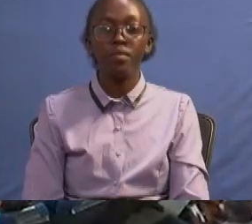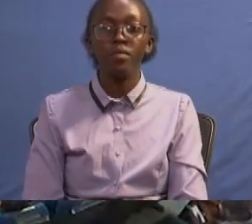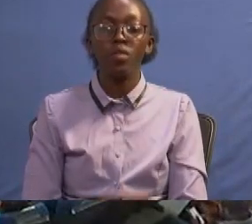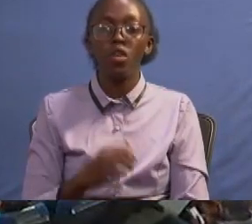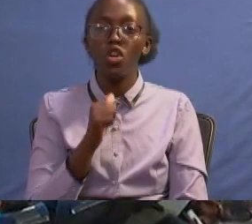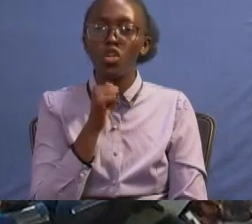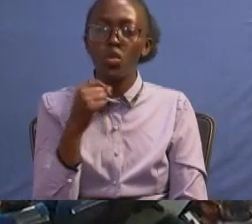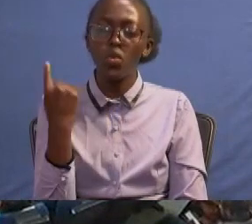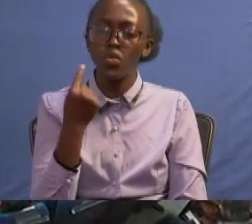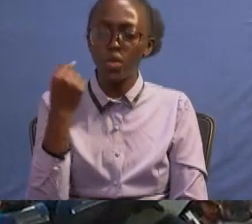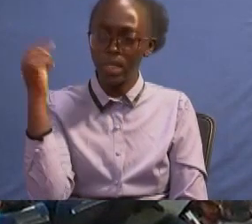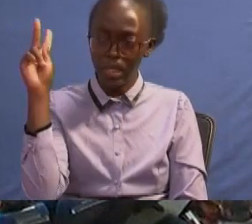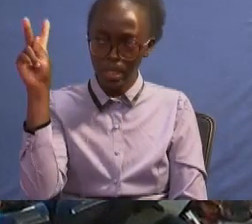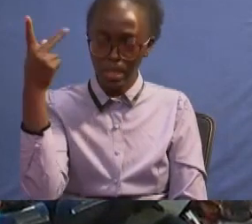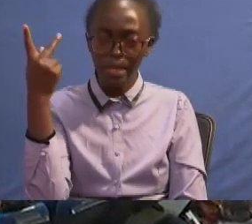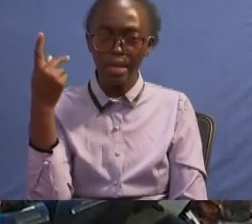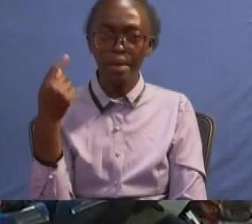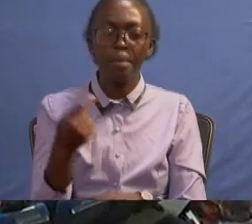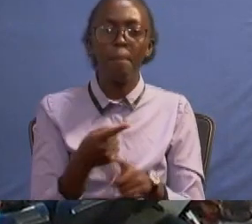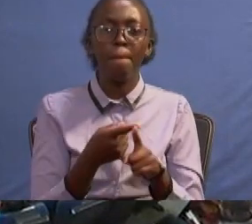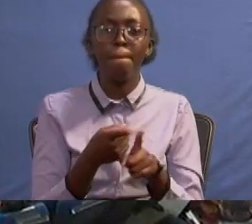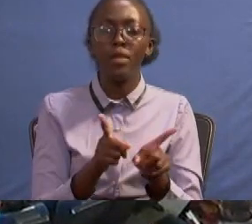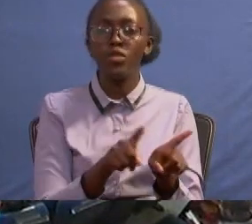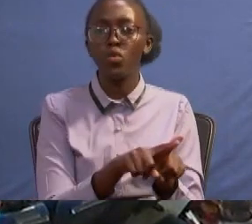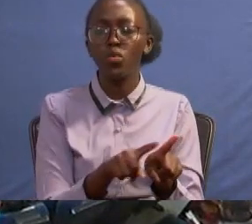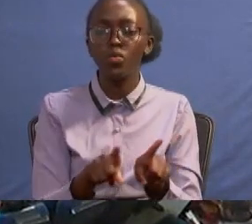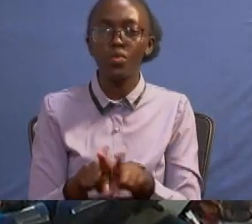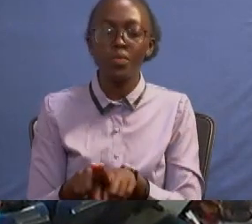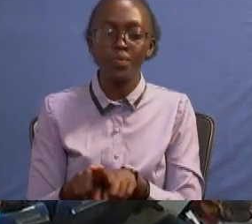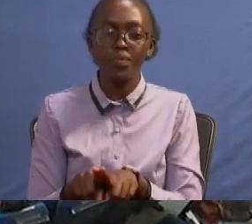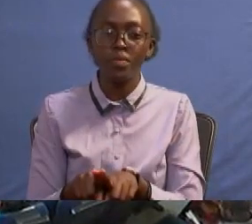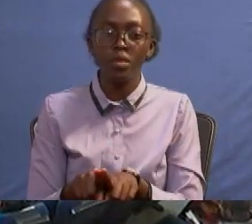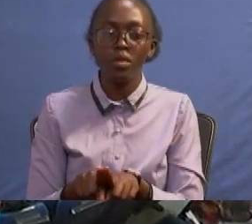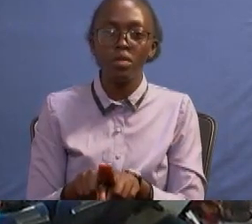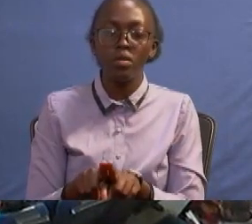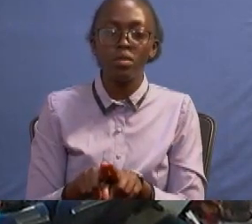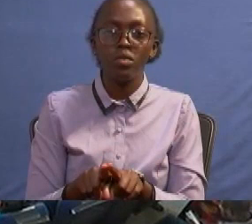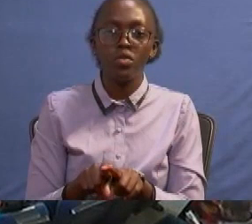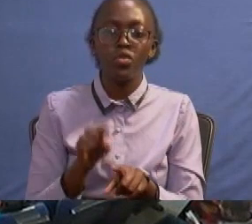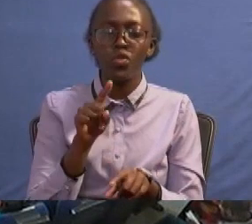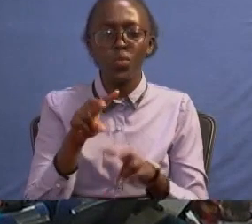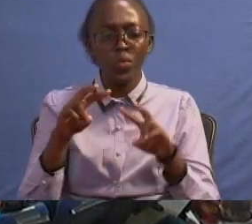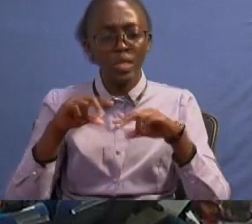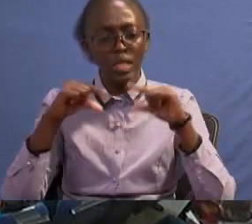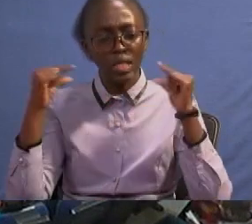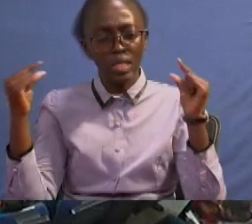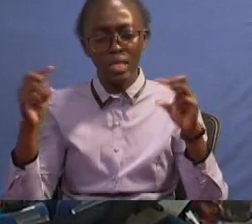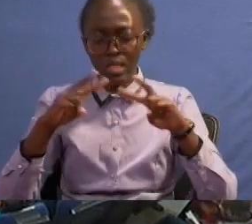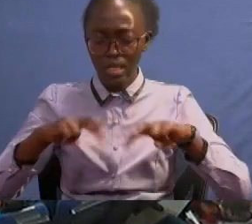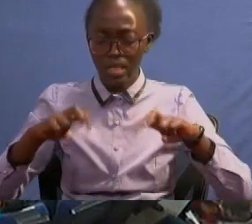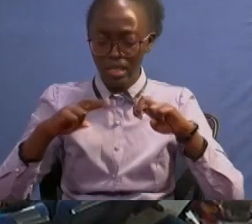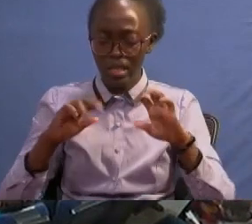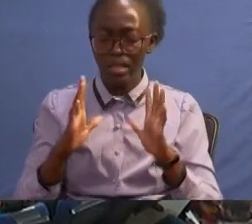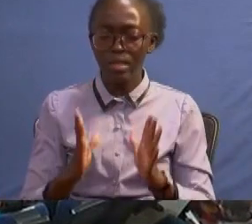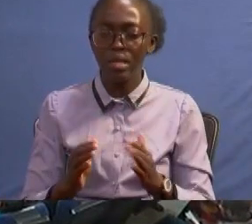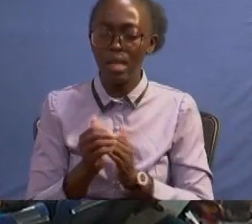Not only in this land, you are the greatest scientists. You are the greatest researchers. You are the greatest